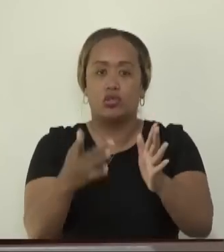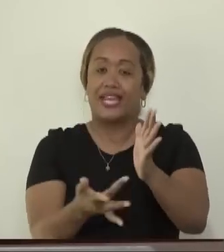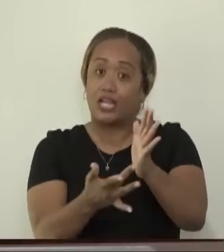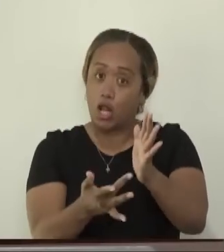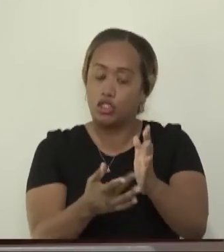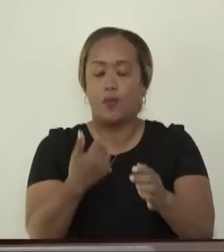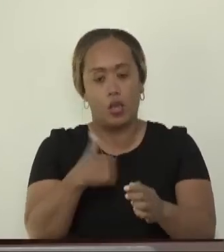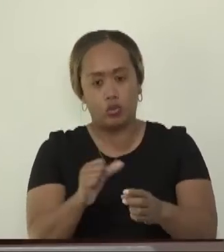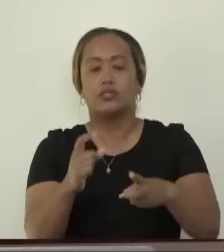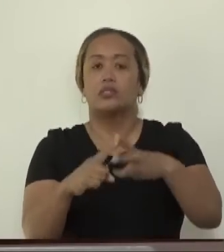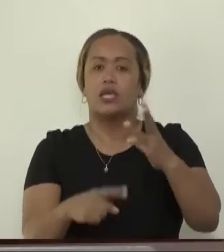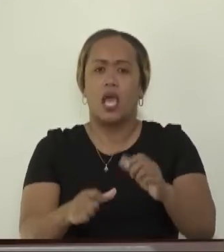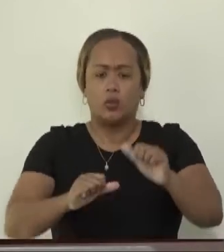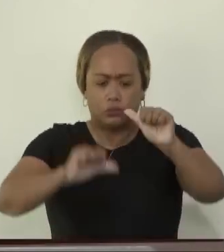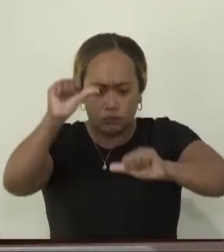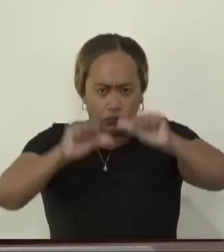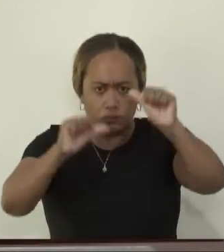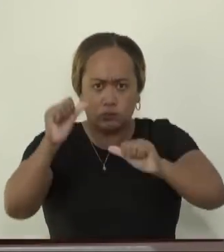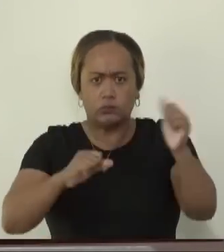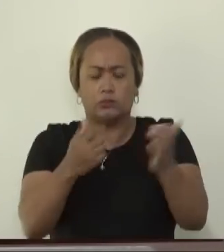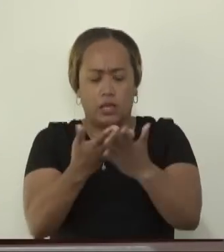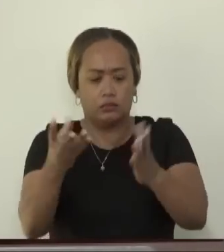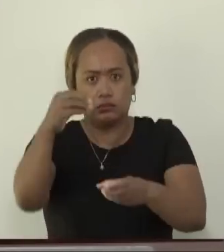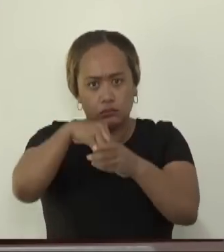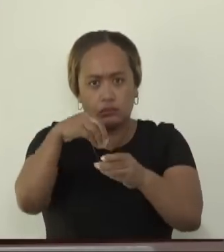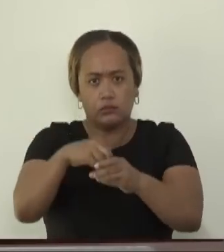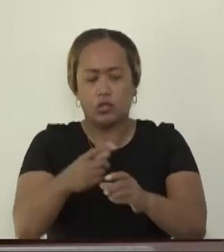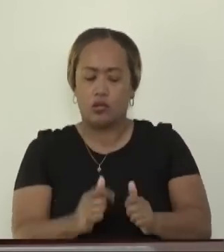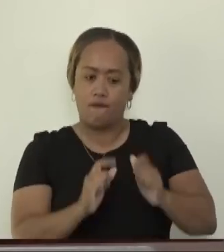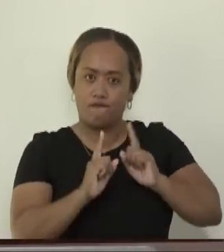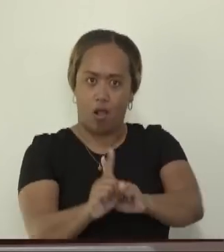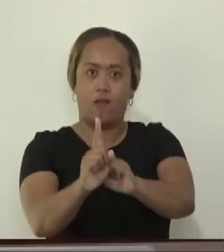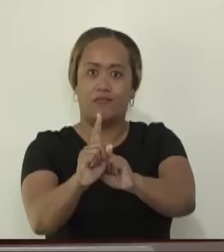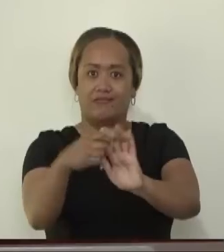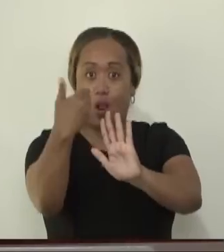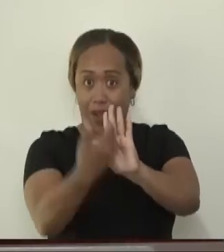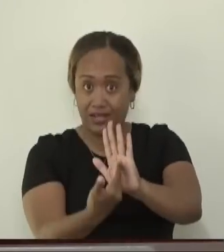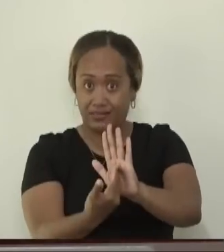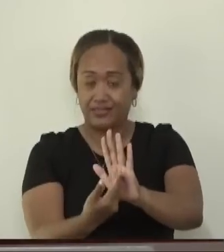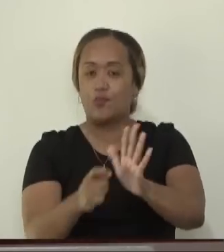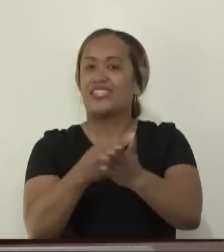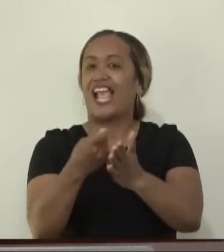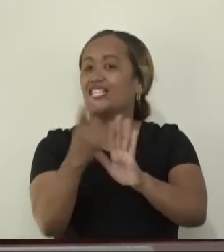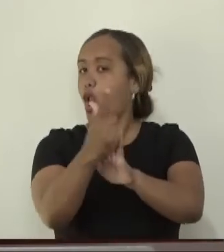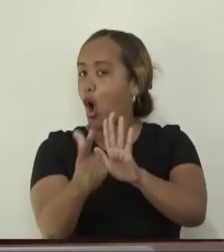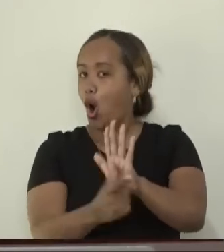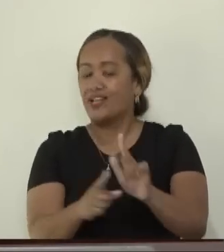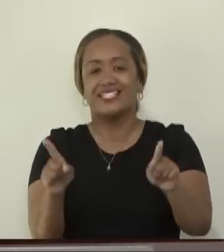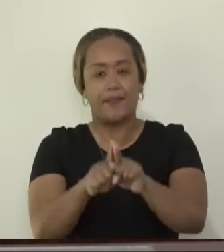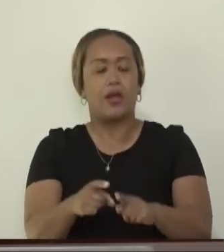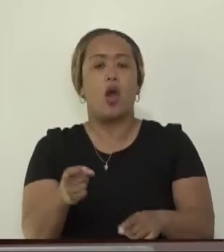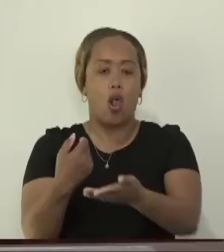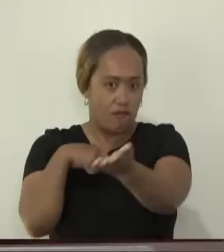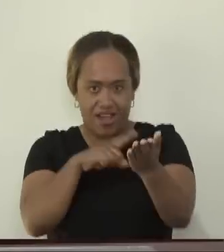technology and analytical tools to enable compliance with tax laws. We must all play our